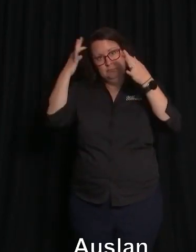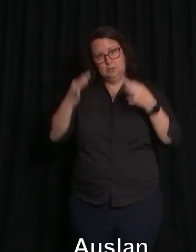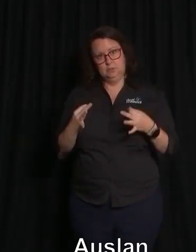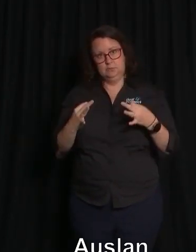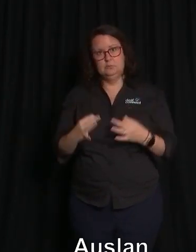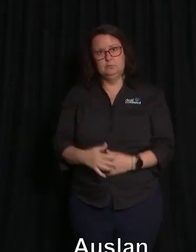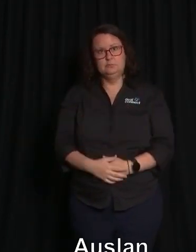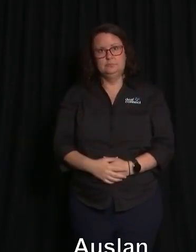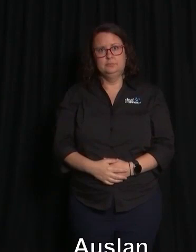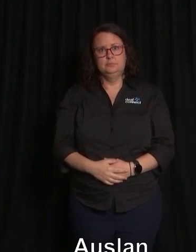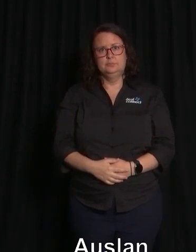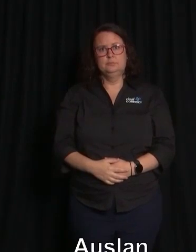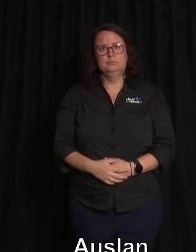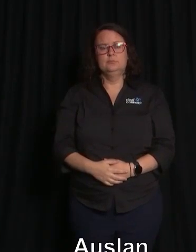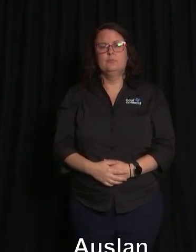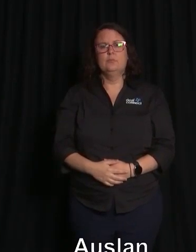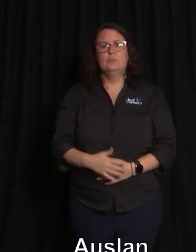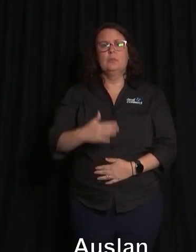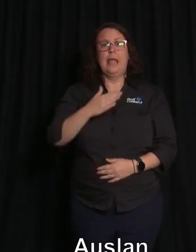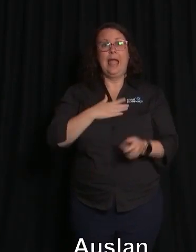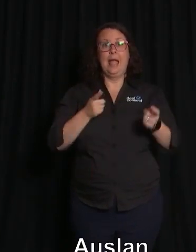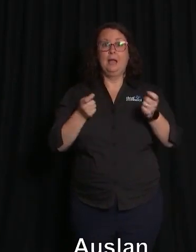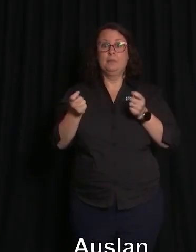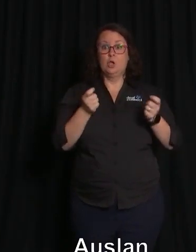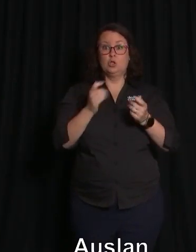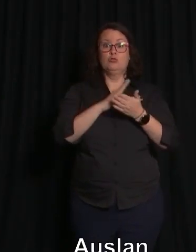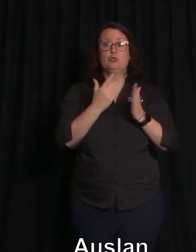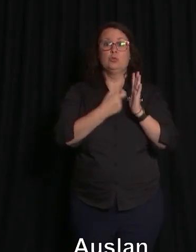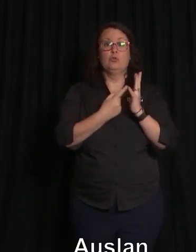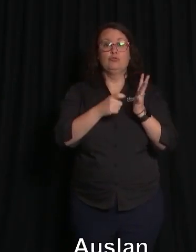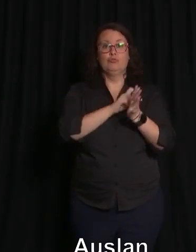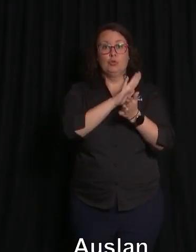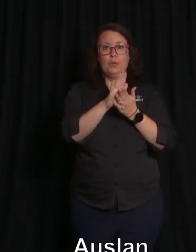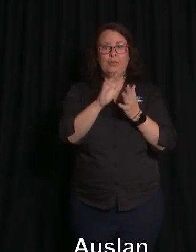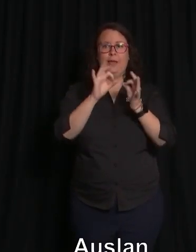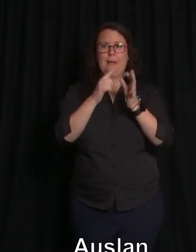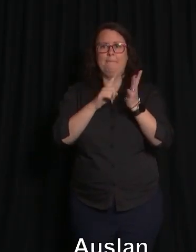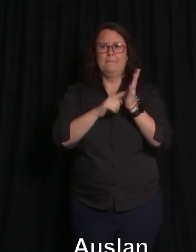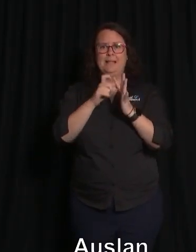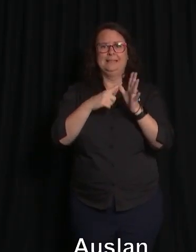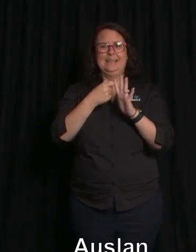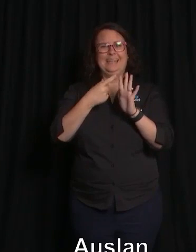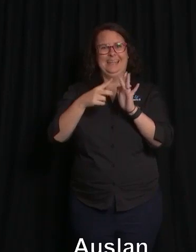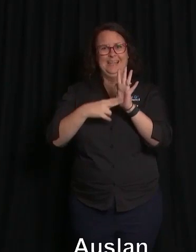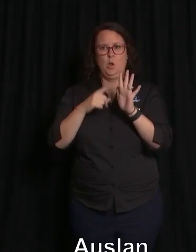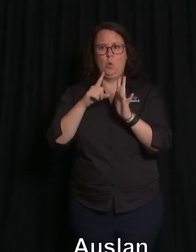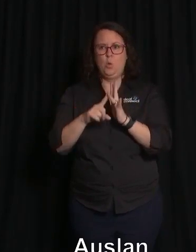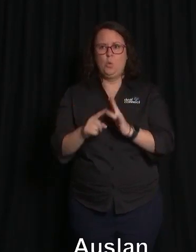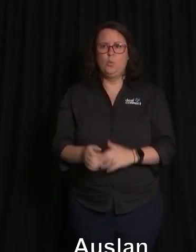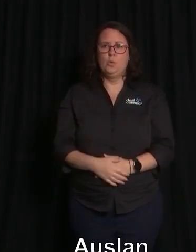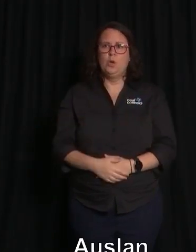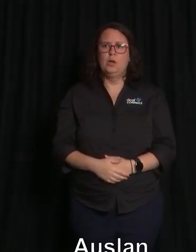Our moderator was going to be Ruth Baldacchino. I wanted to mention that because Ruth is